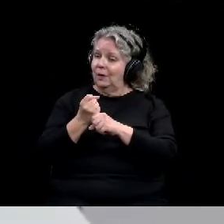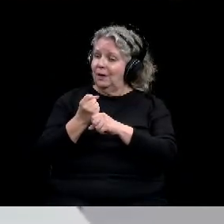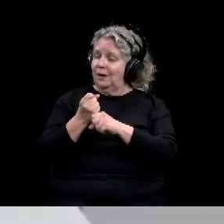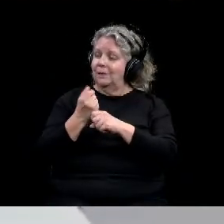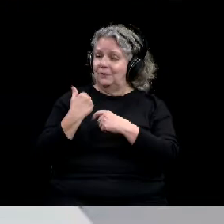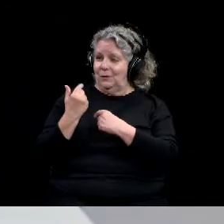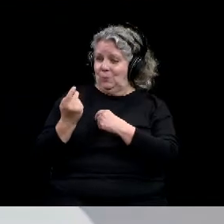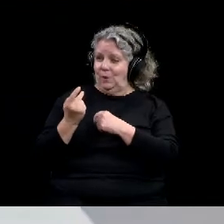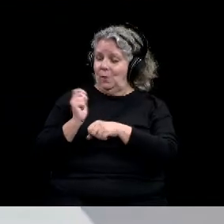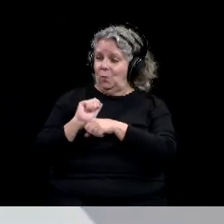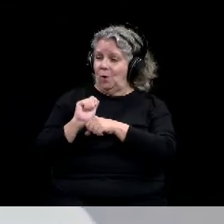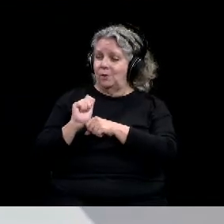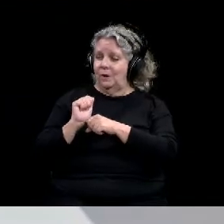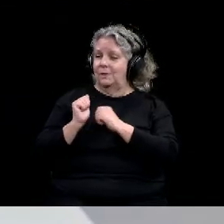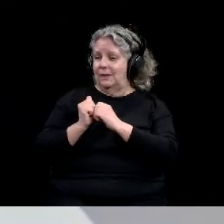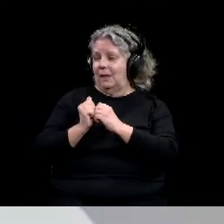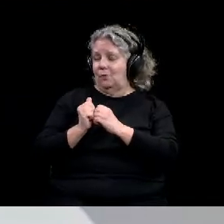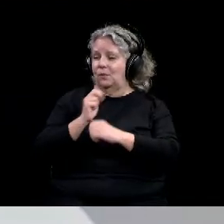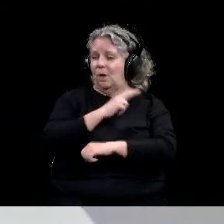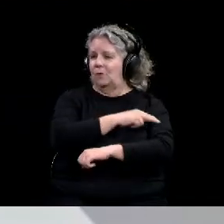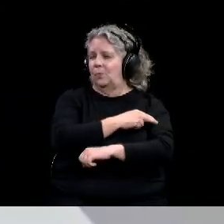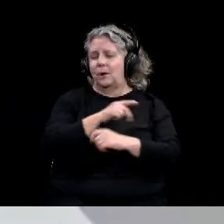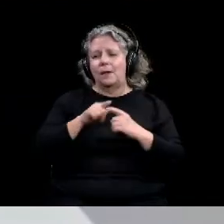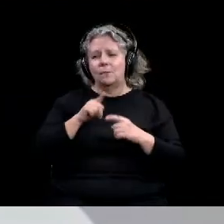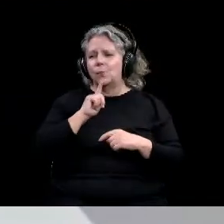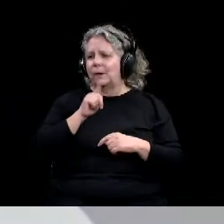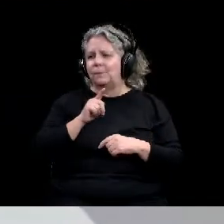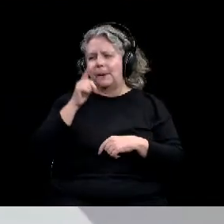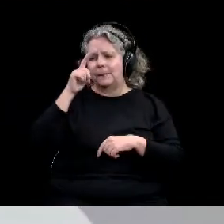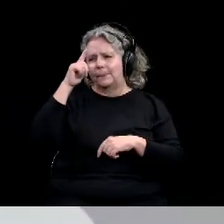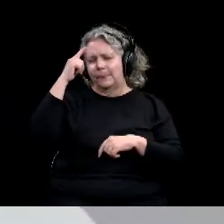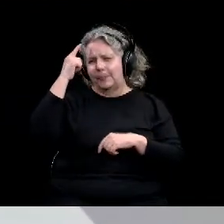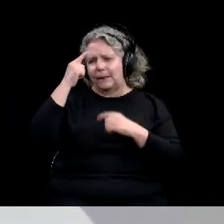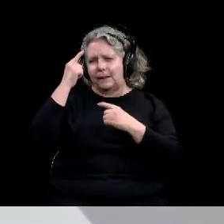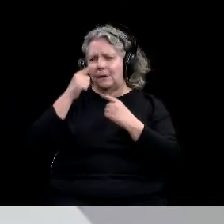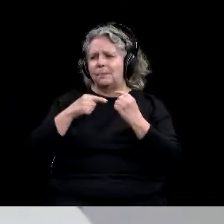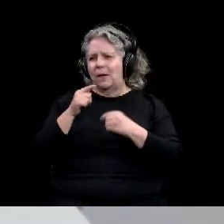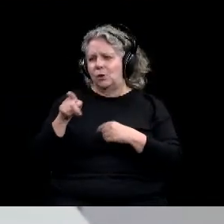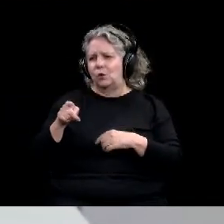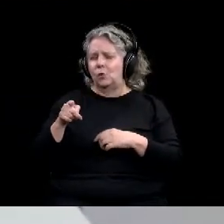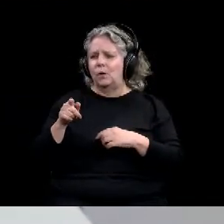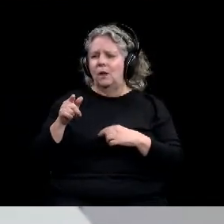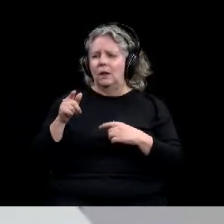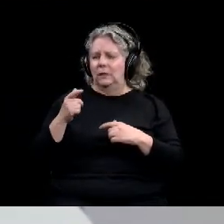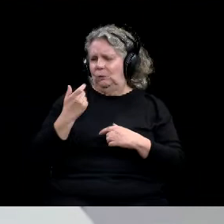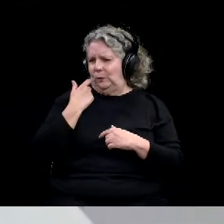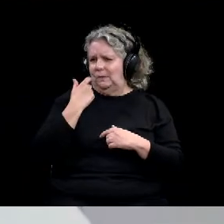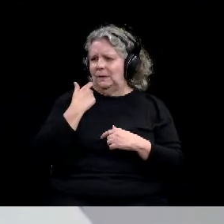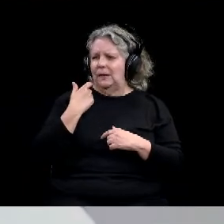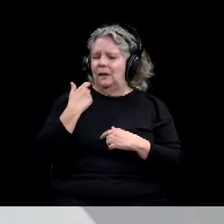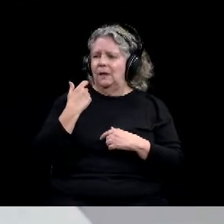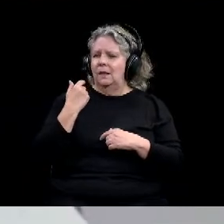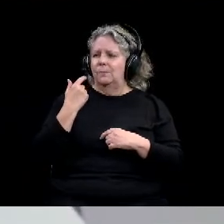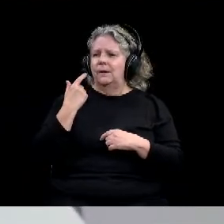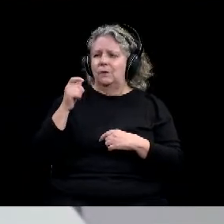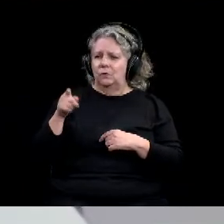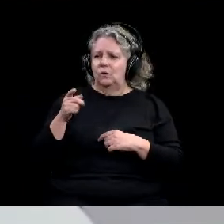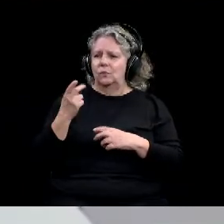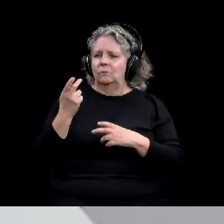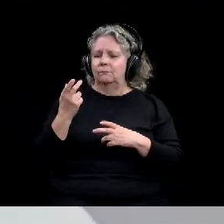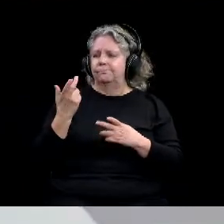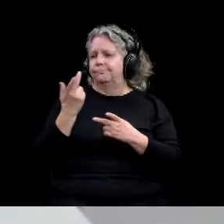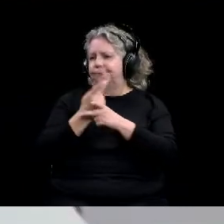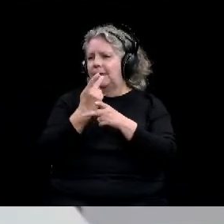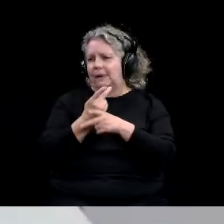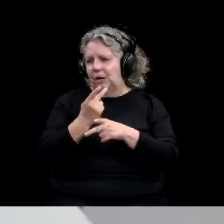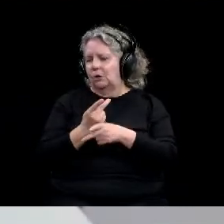and your critical care colleagues who are I've seen you take calls at